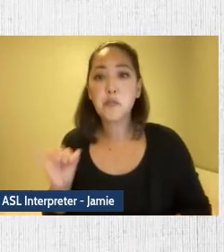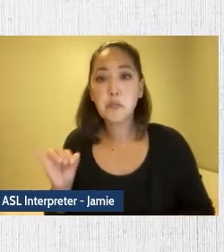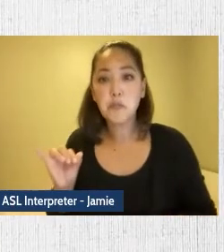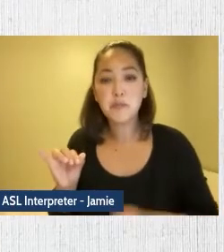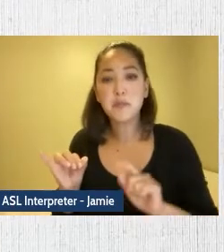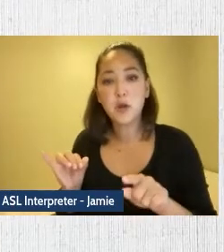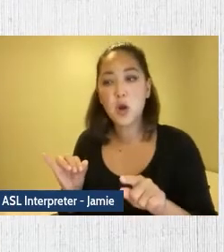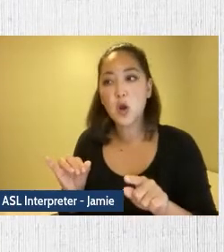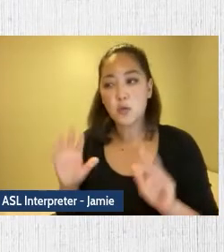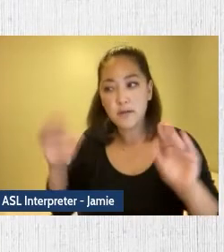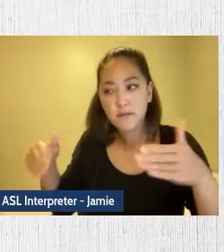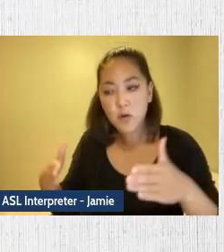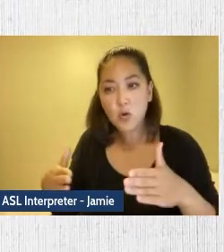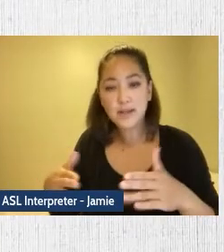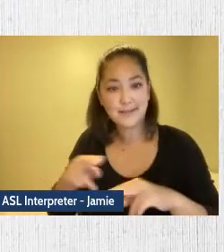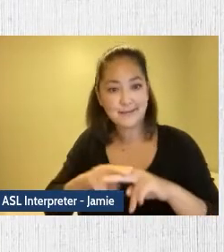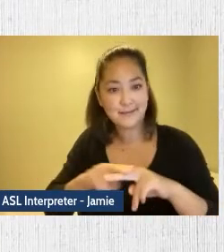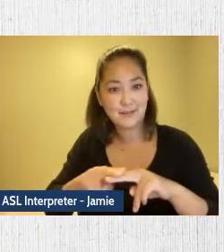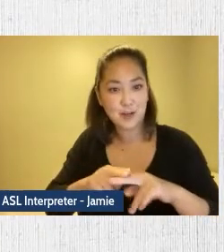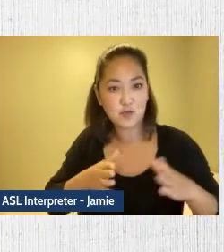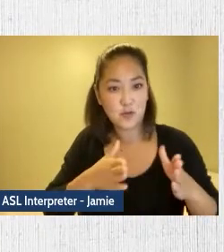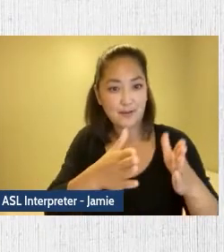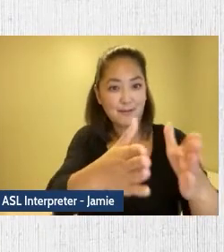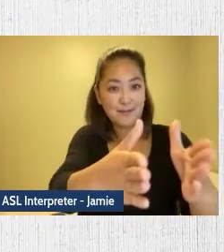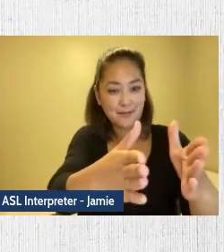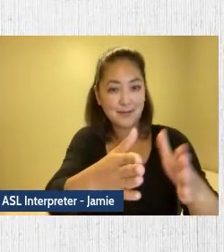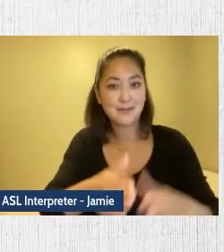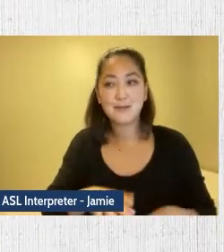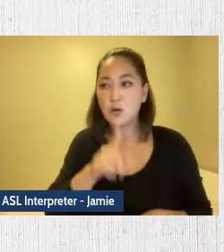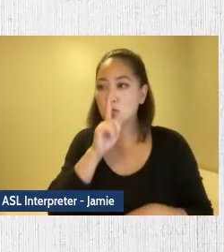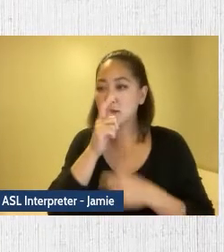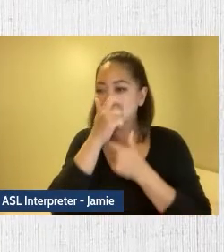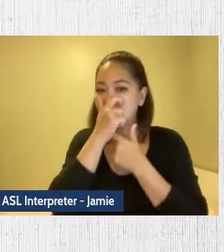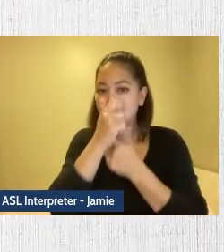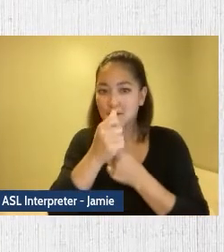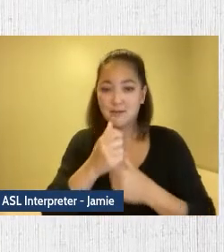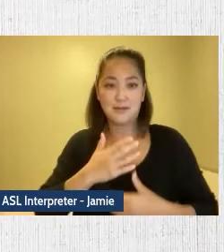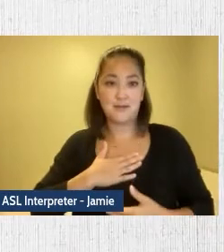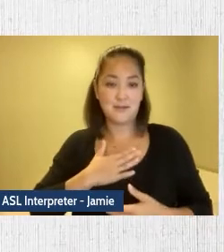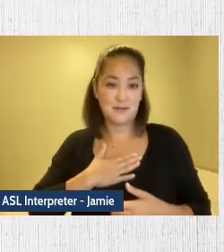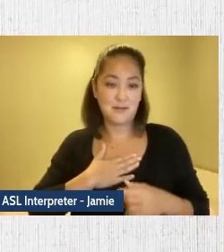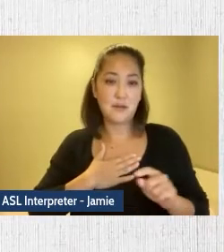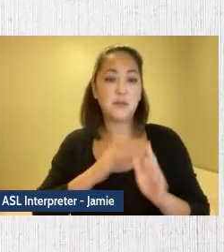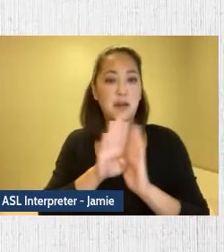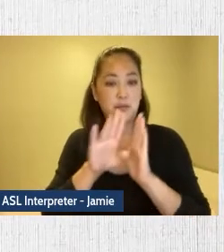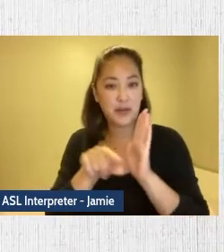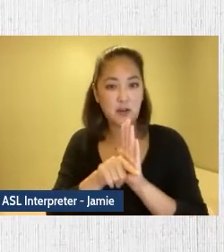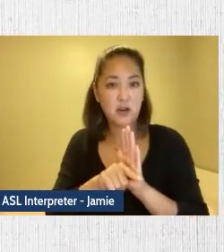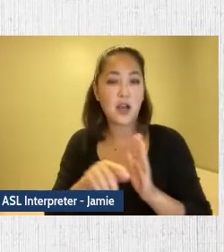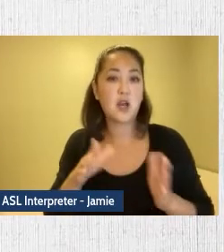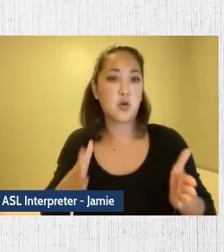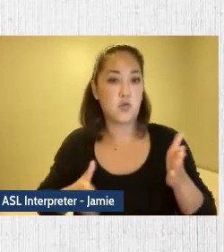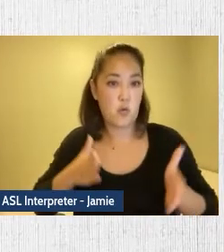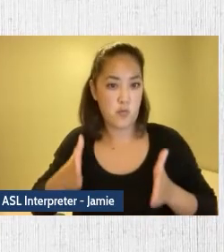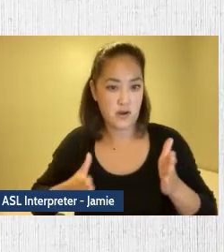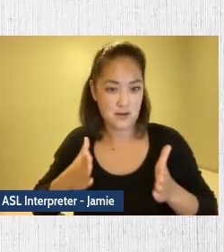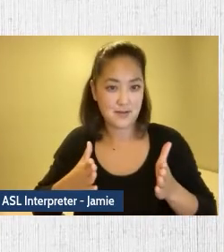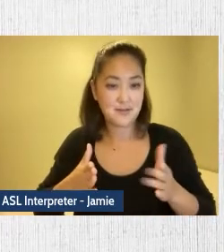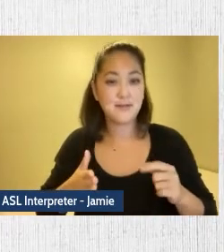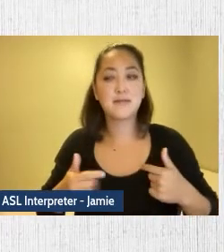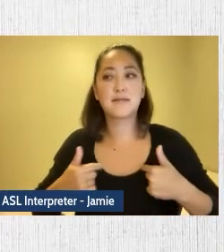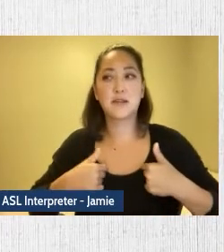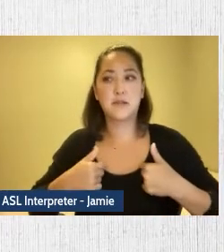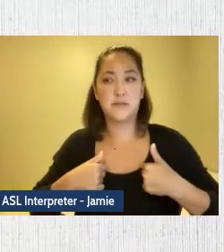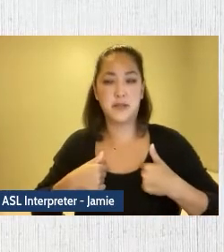on railways. Mm-hmm. So it's been pretty interesting. My background is in mechatronics and robotics, and I'm trying